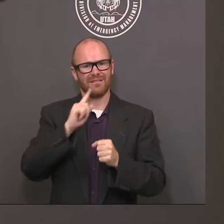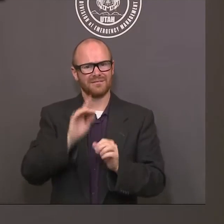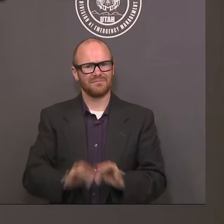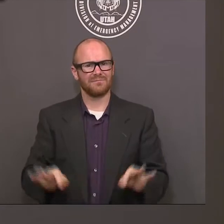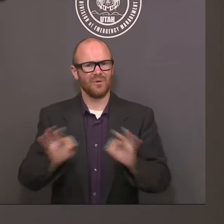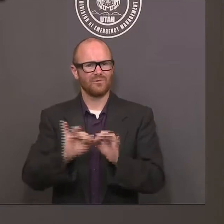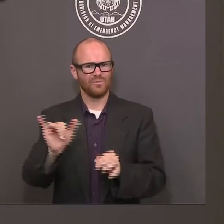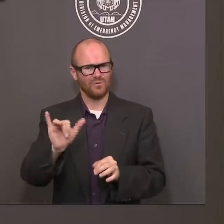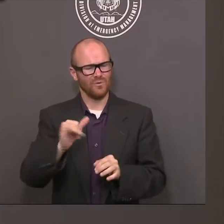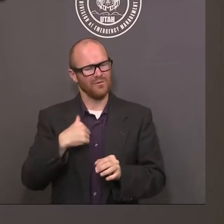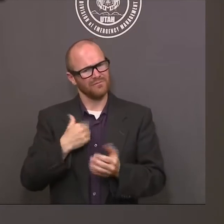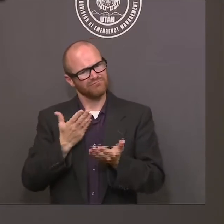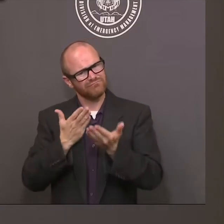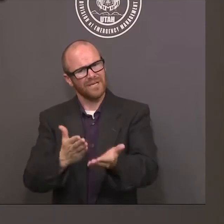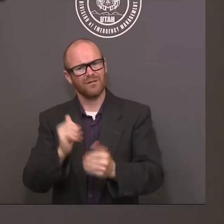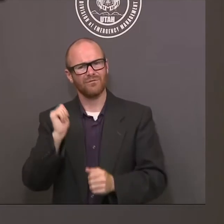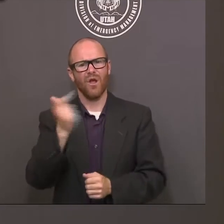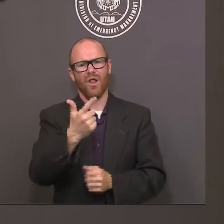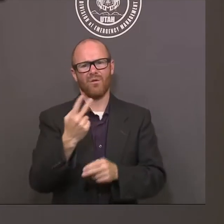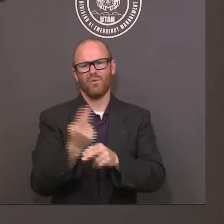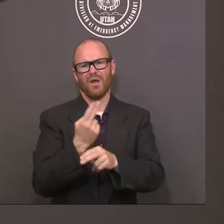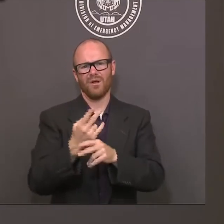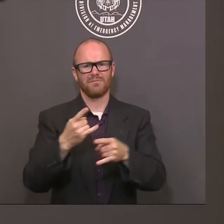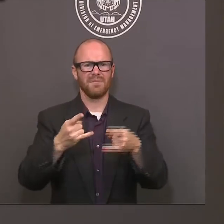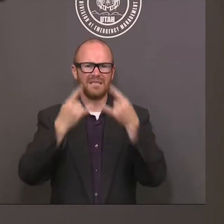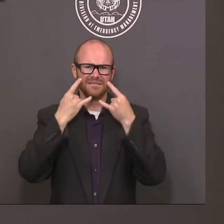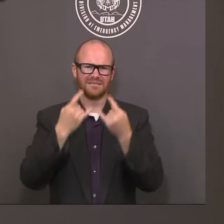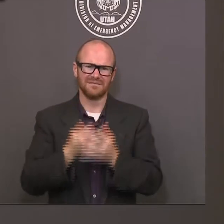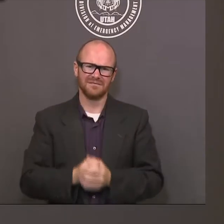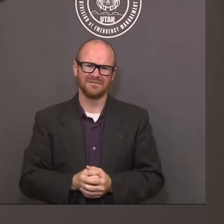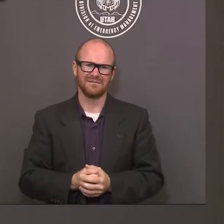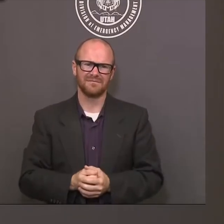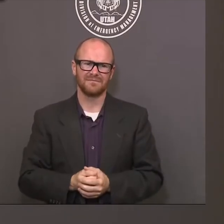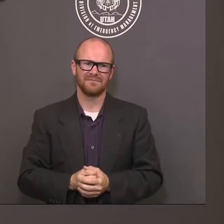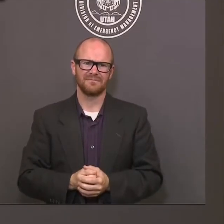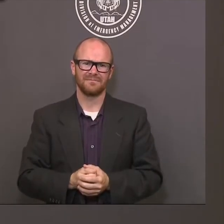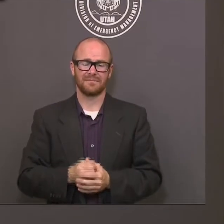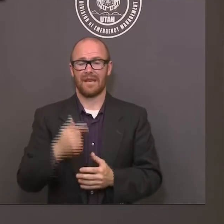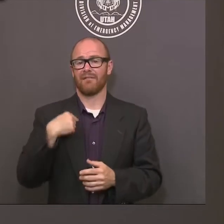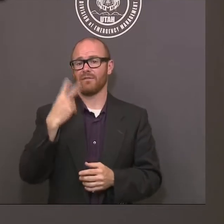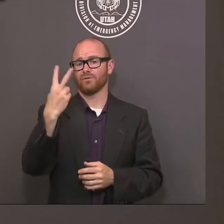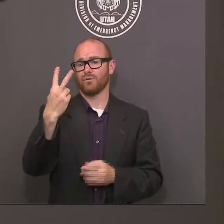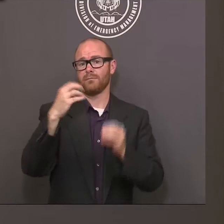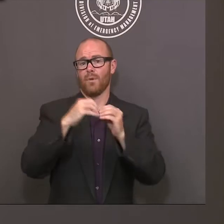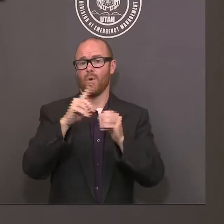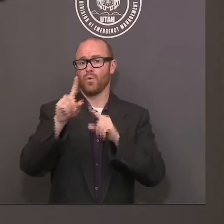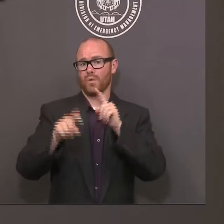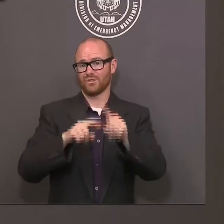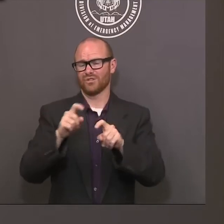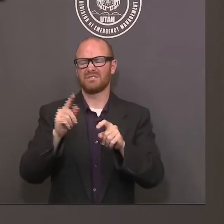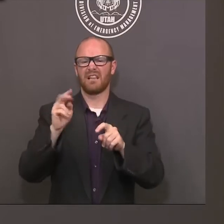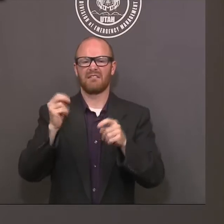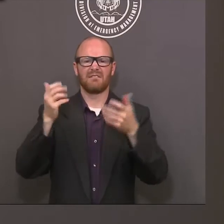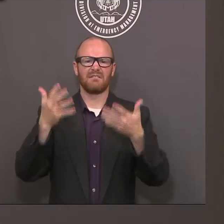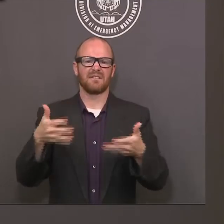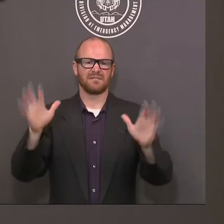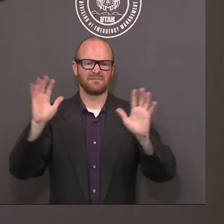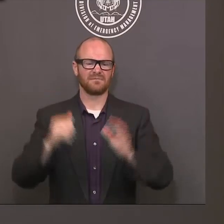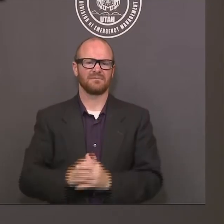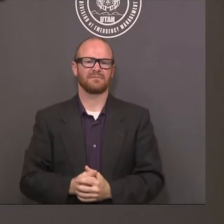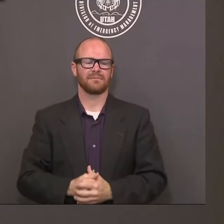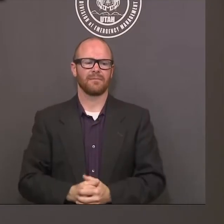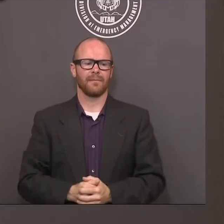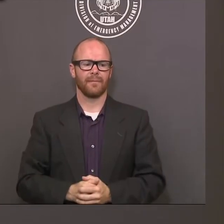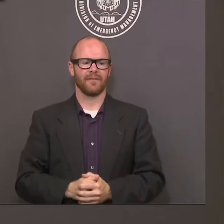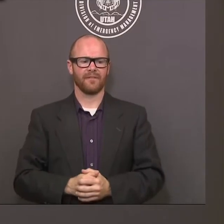all of us should wear the mask when we can't social distance. It'll take time for two more, and then we're going to run out of time. So 2 more questions.